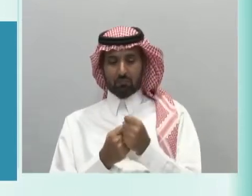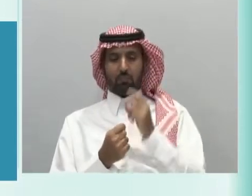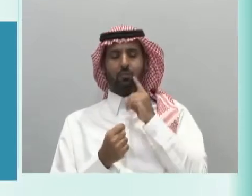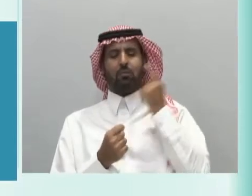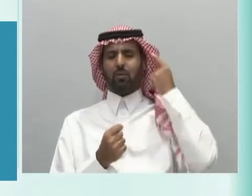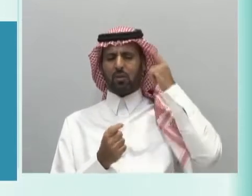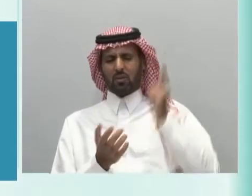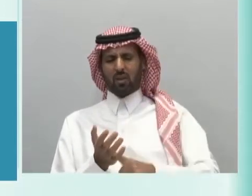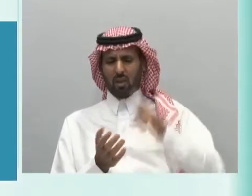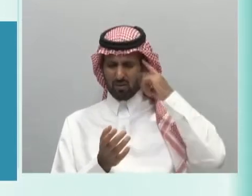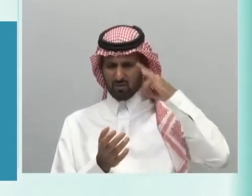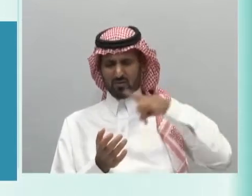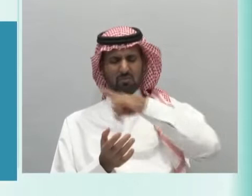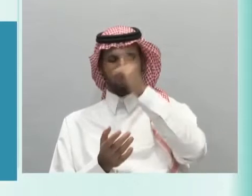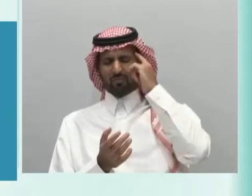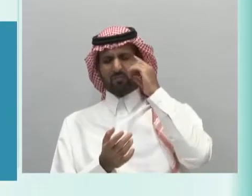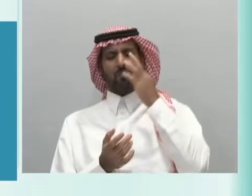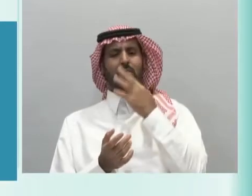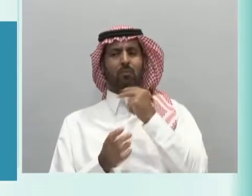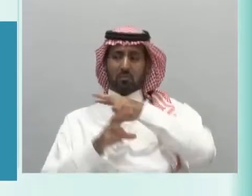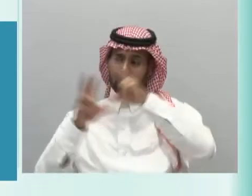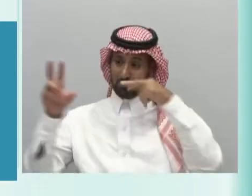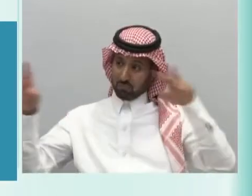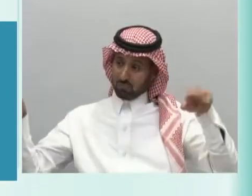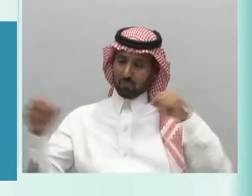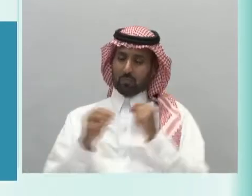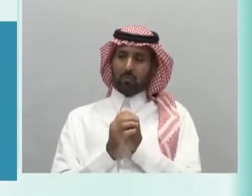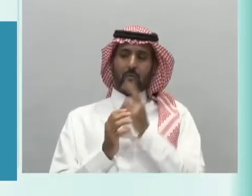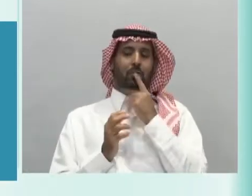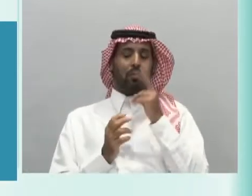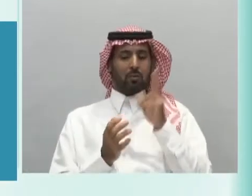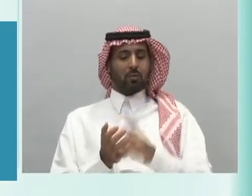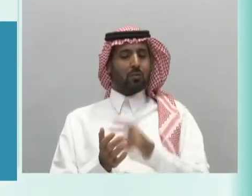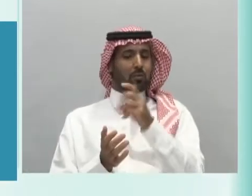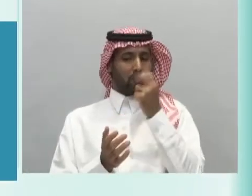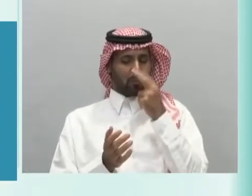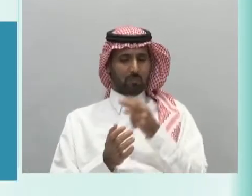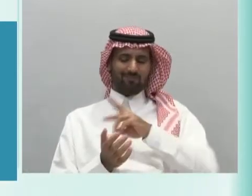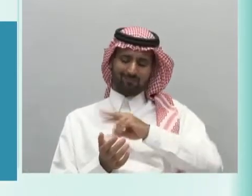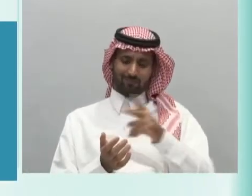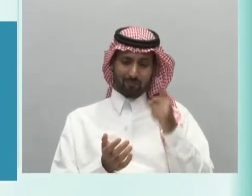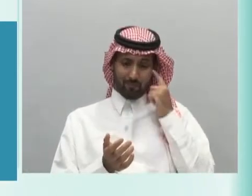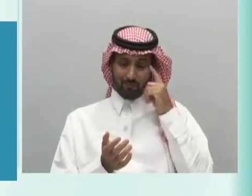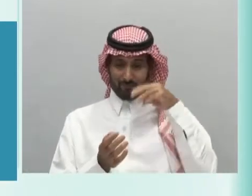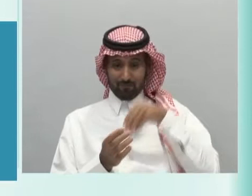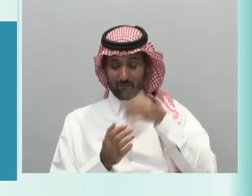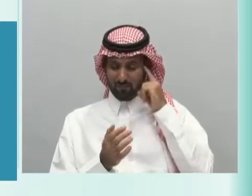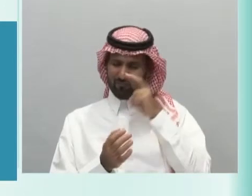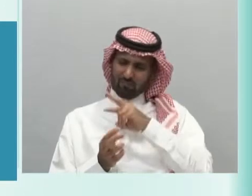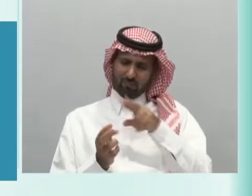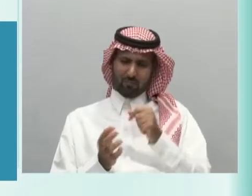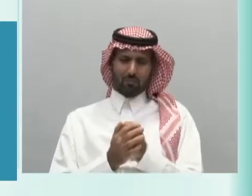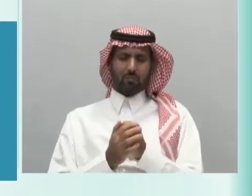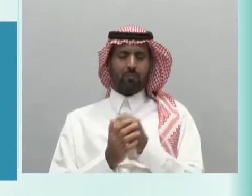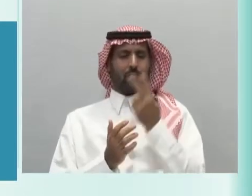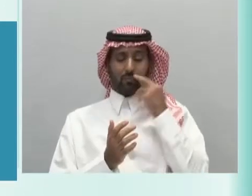Certainly, travel is more than the seeing of sights. It is a change that goes on, deep and permanent, in the